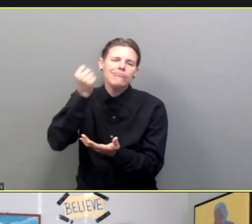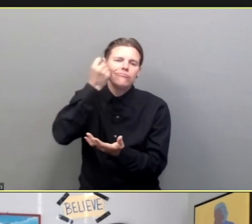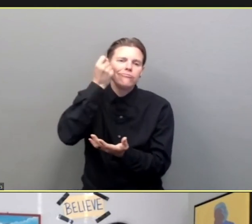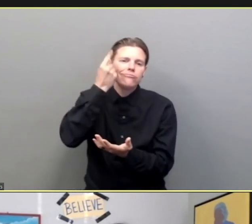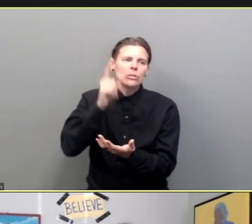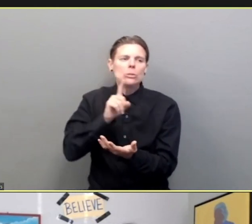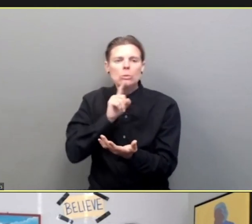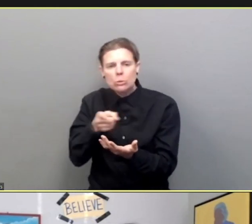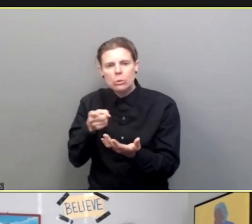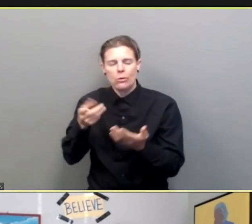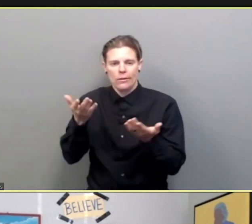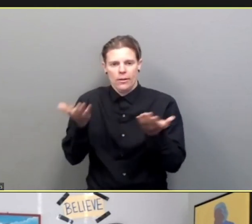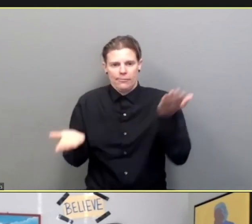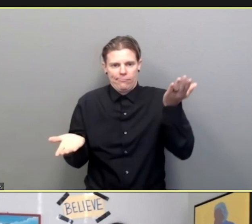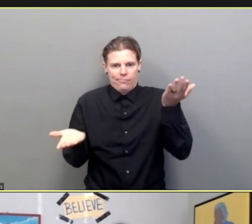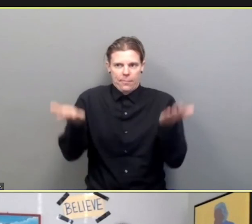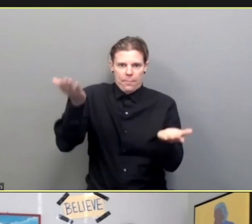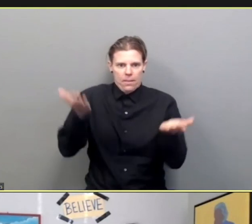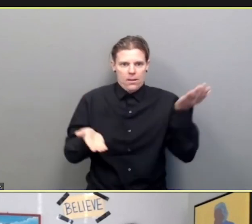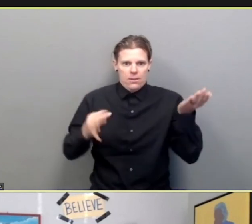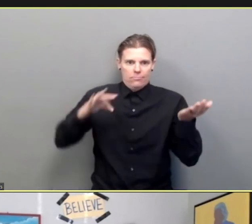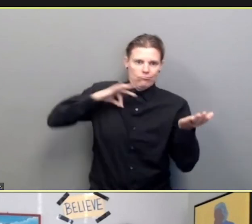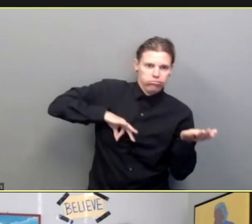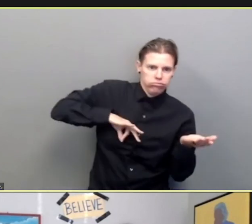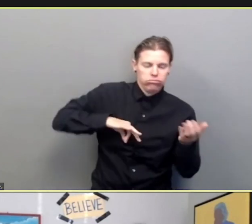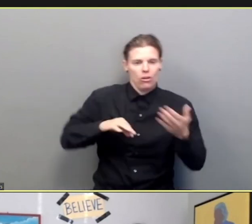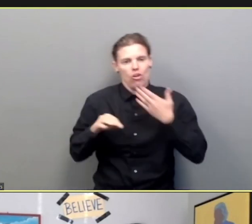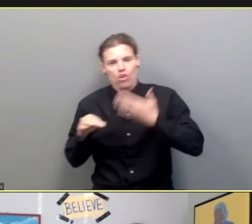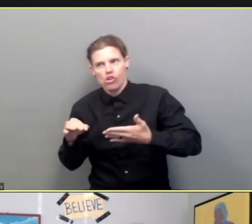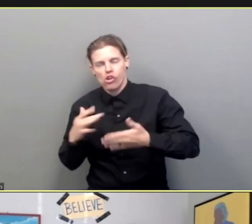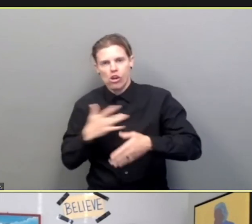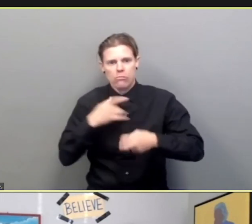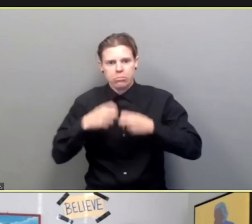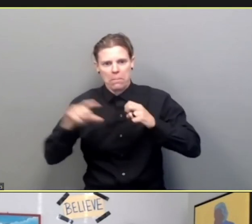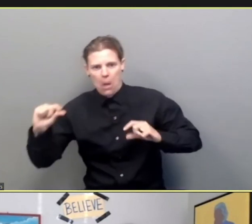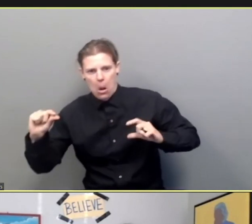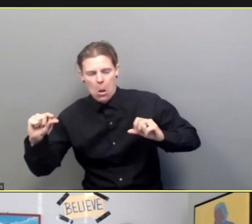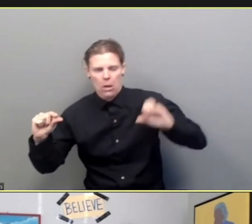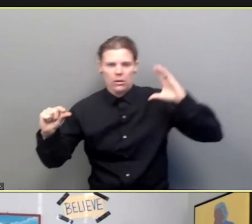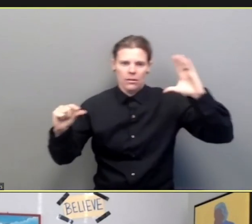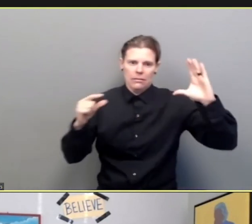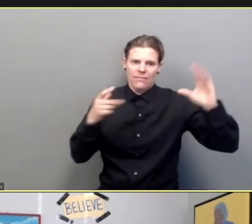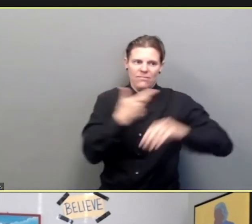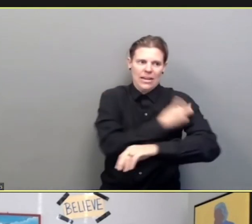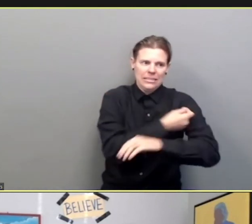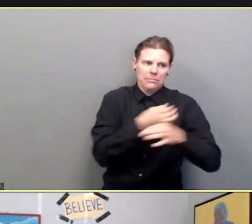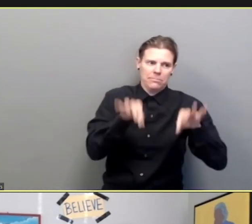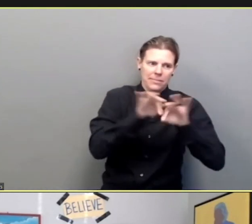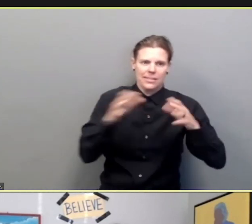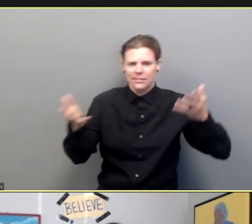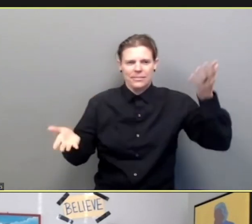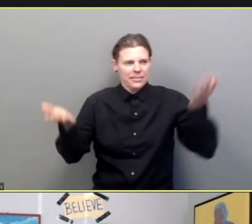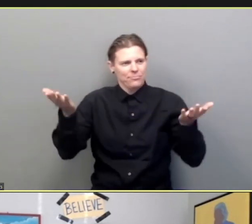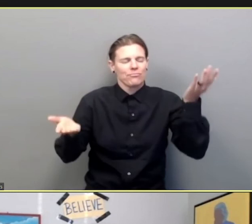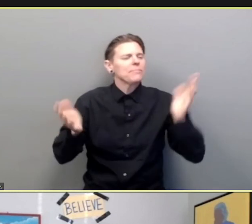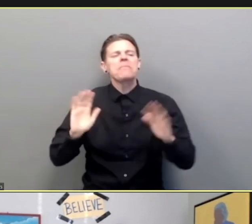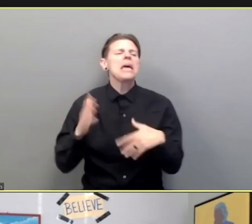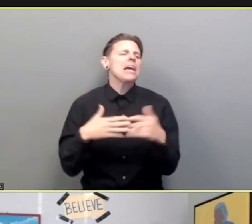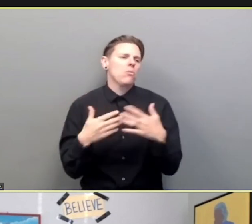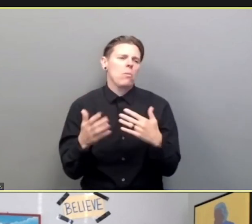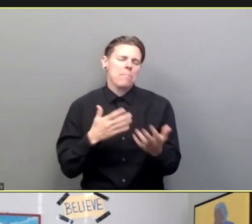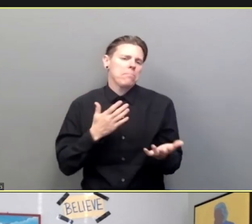and than if you just got it from the vaccine. And so I both my boys got it and they fall in that age